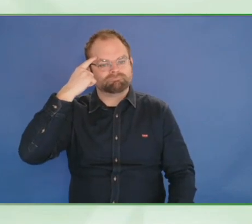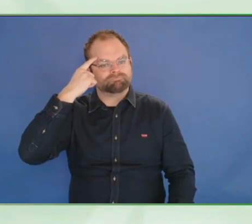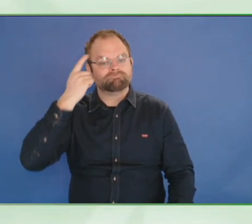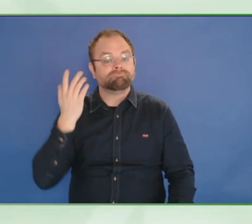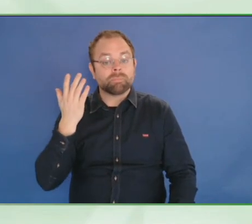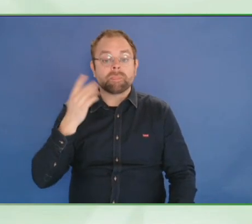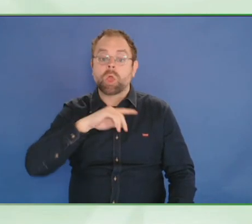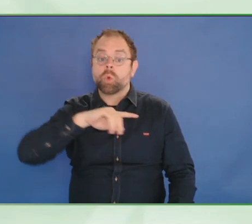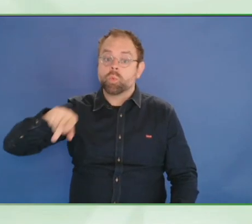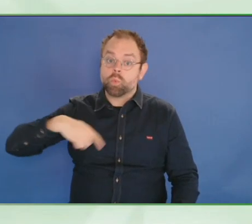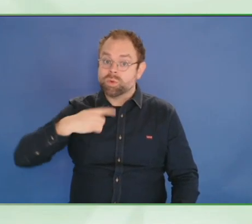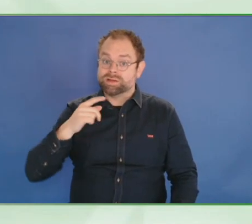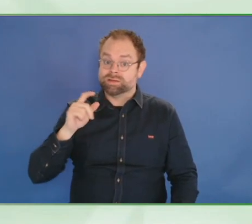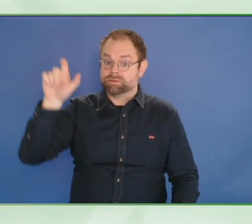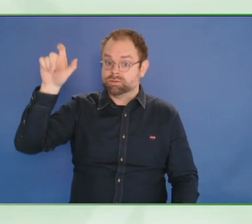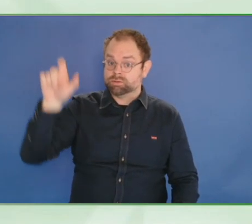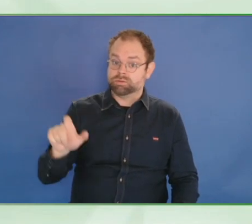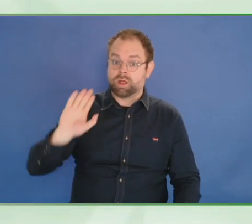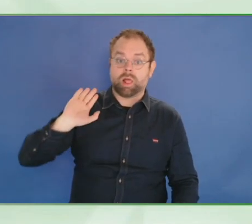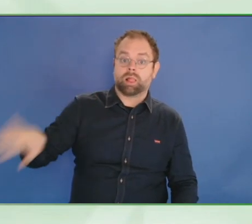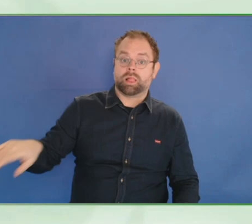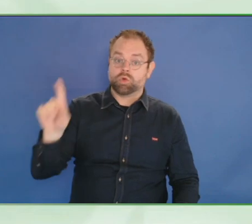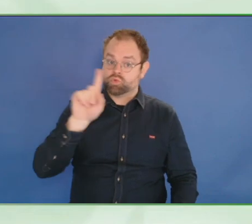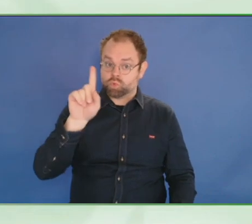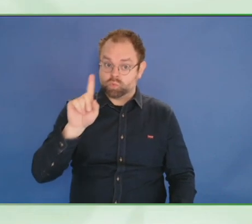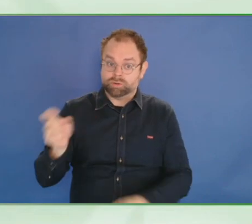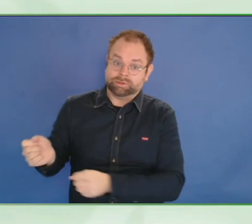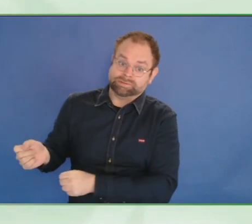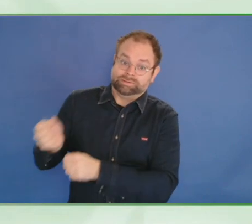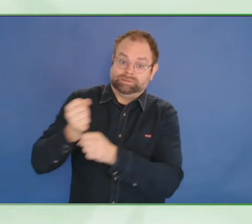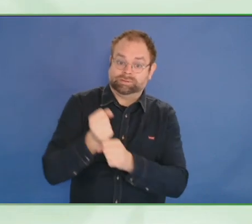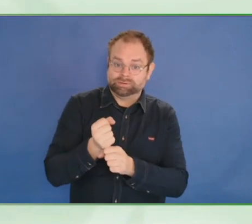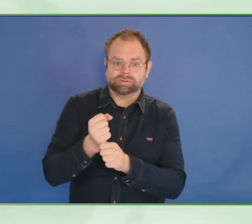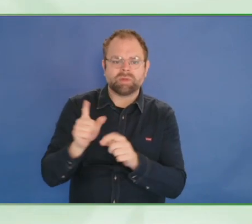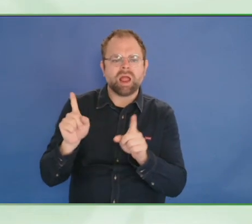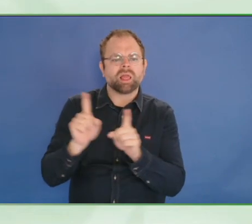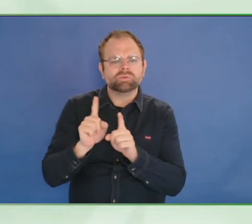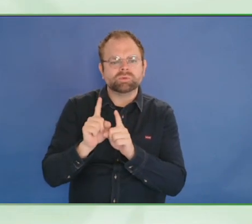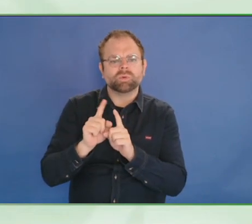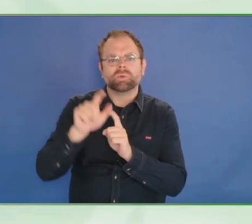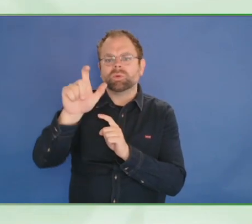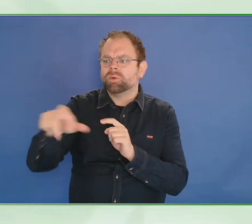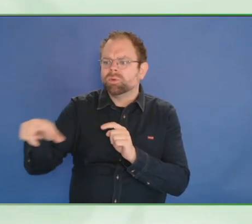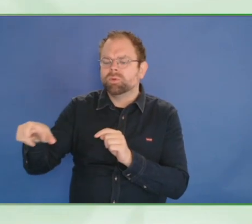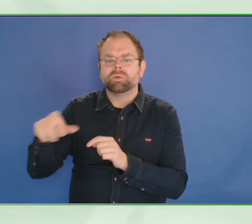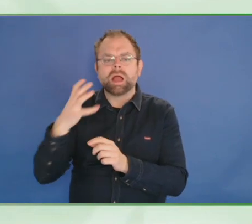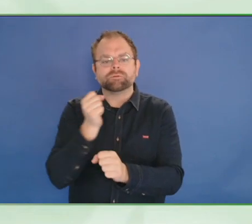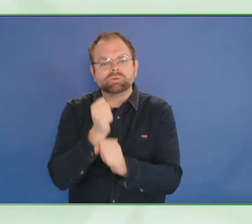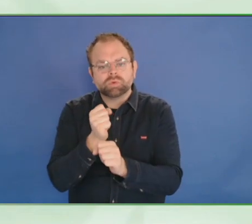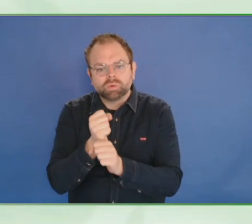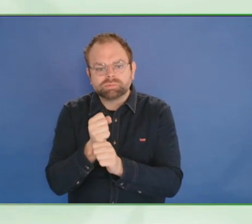family members with disabilities, and for those of us who have jobs and